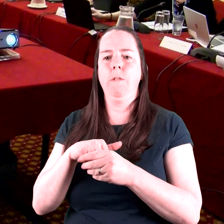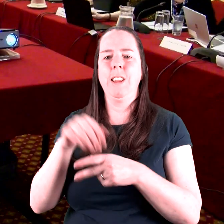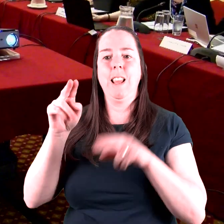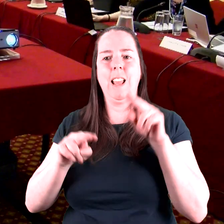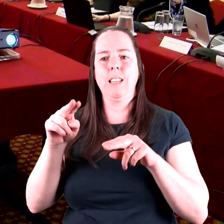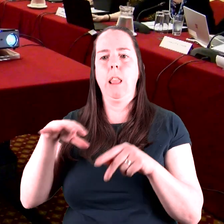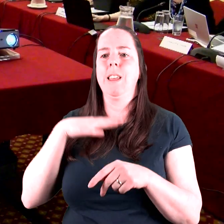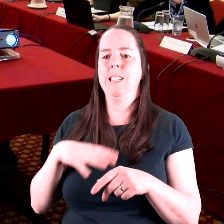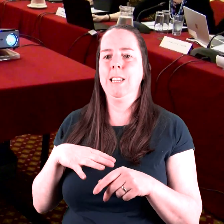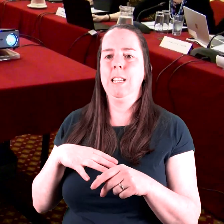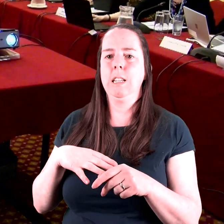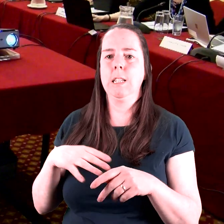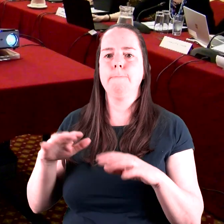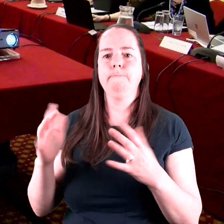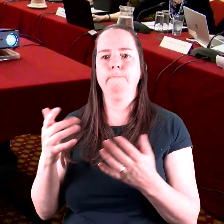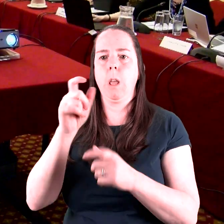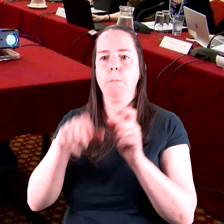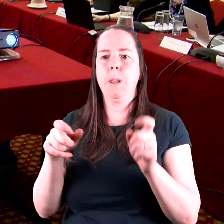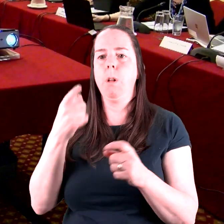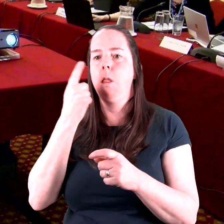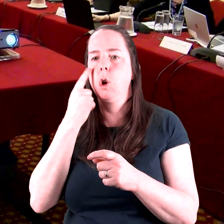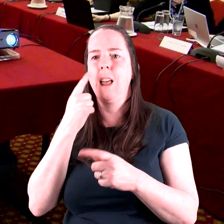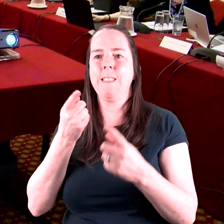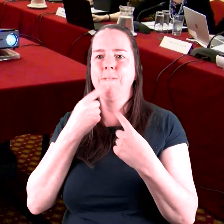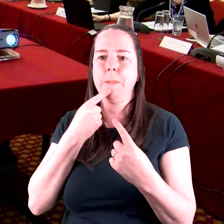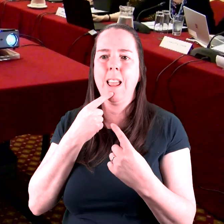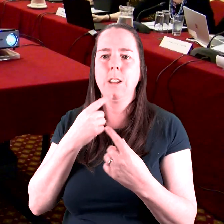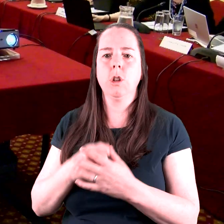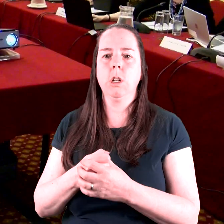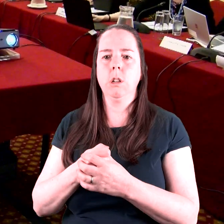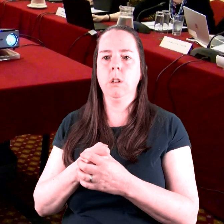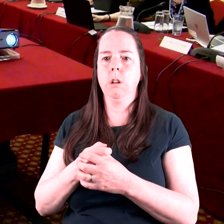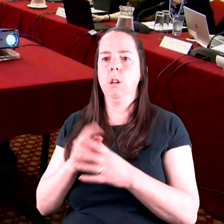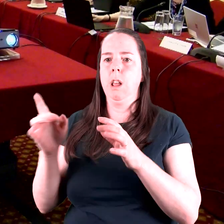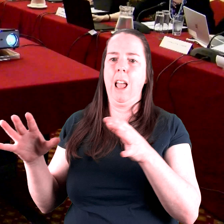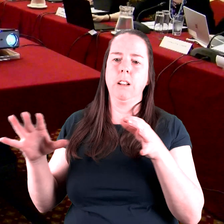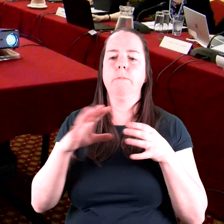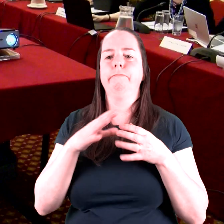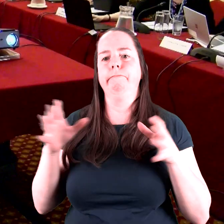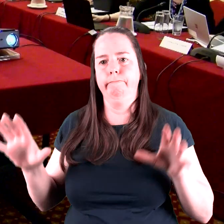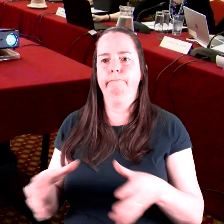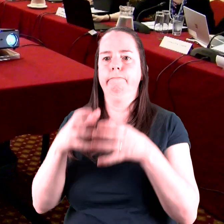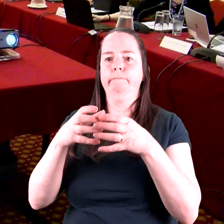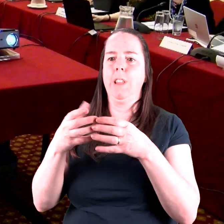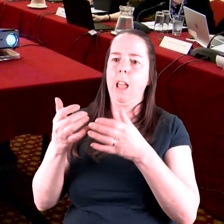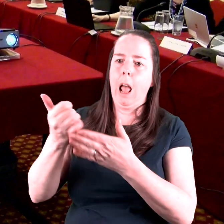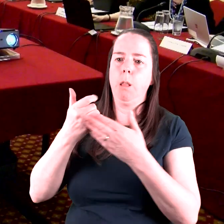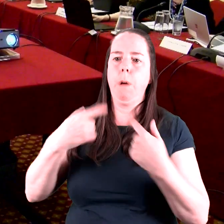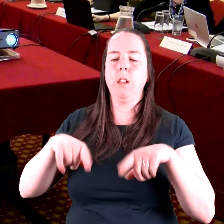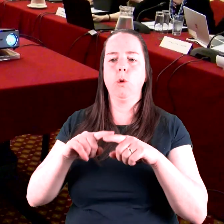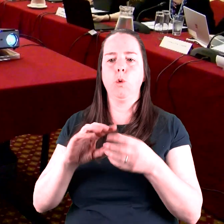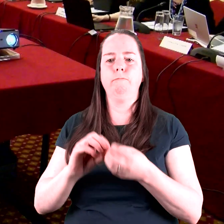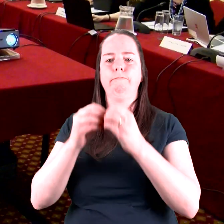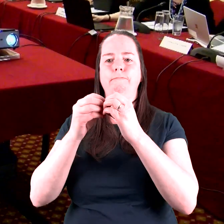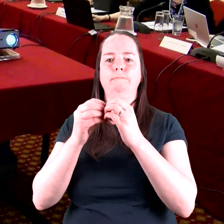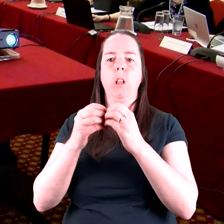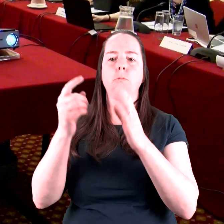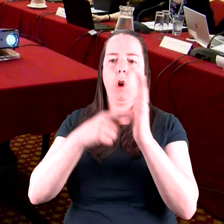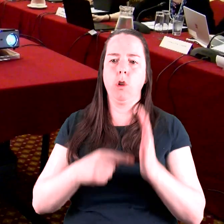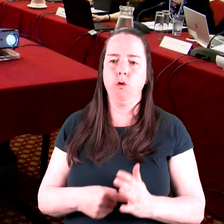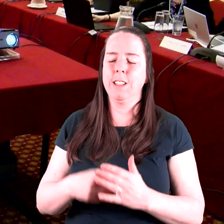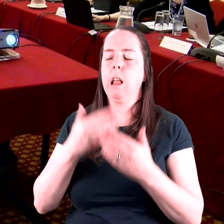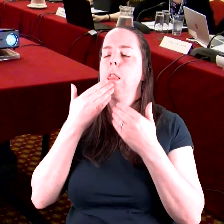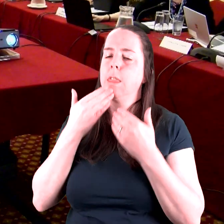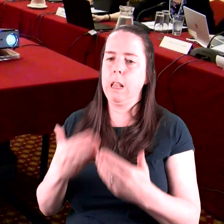that was involved in assessing the needs, people that looked at the information and brought together and helped us shape the